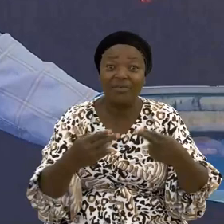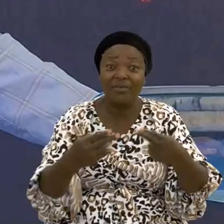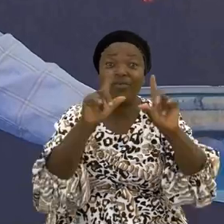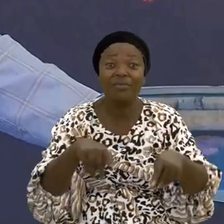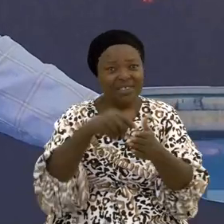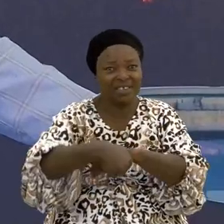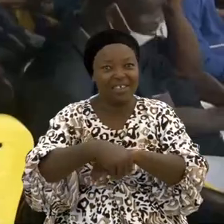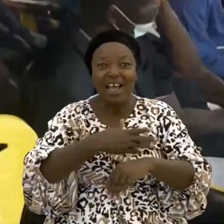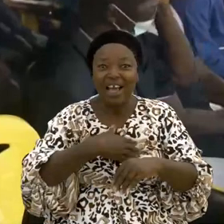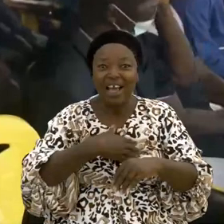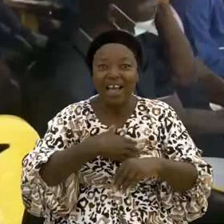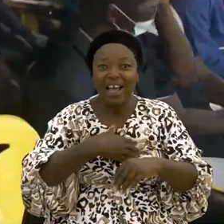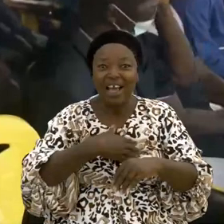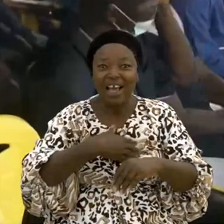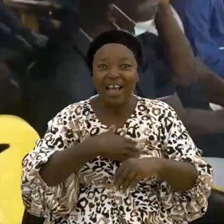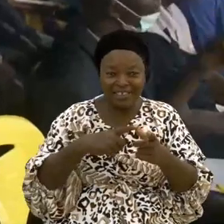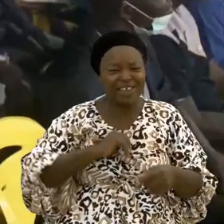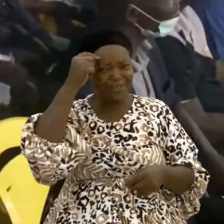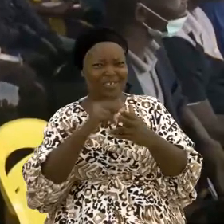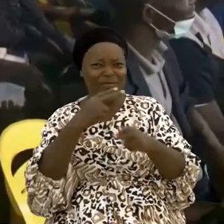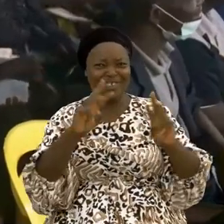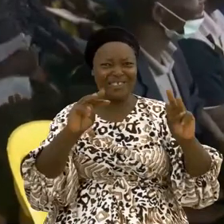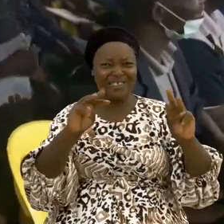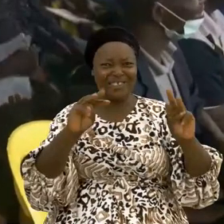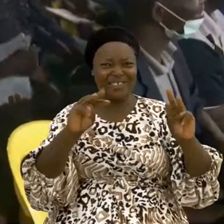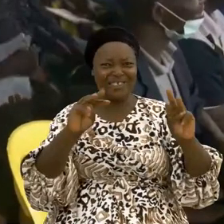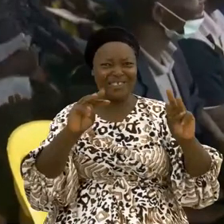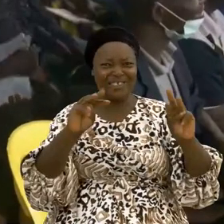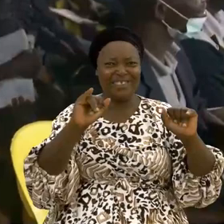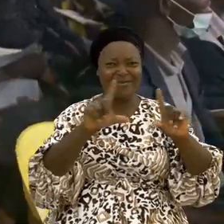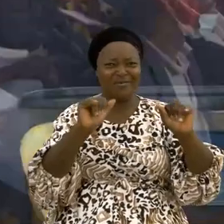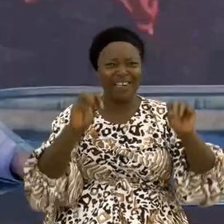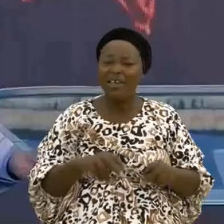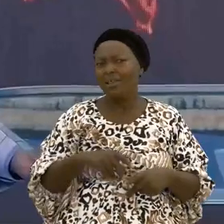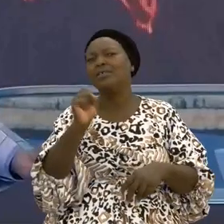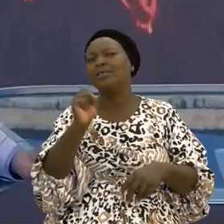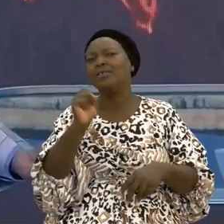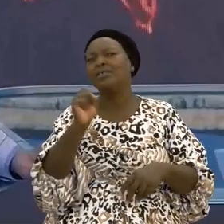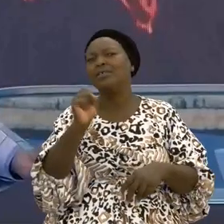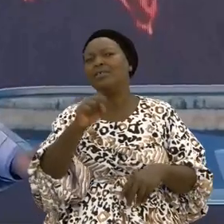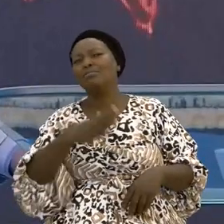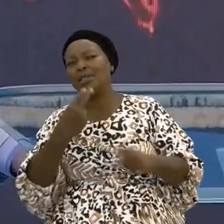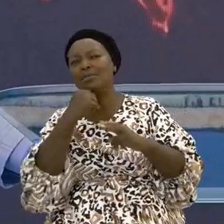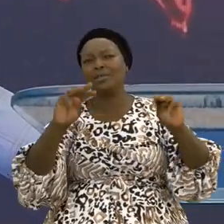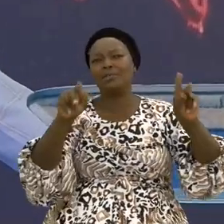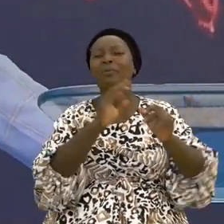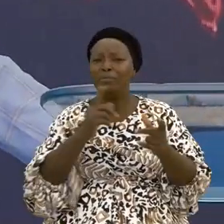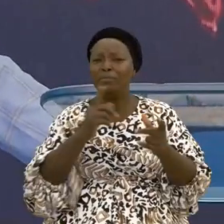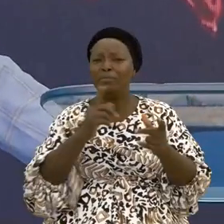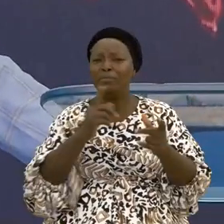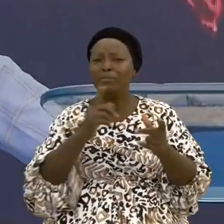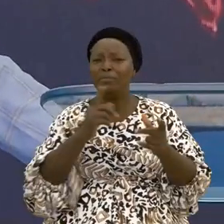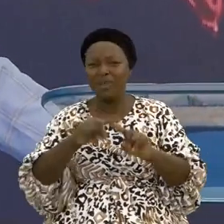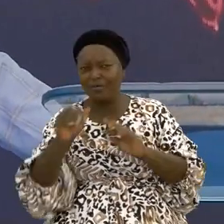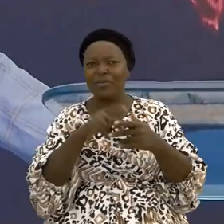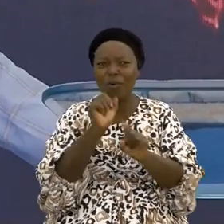thought your name is William. Yes, my name is William, but I'm doing the work of Philip tonight.